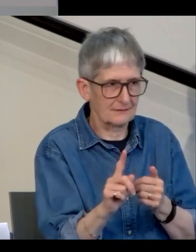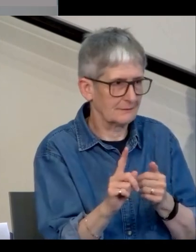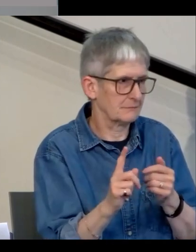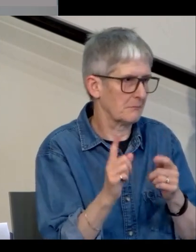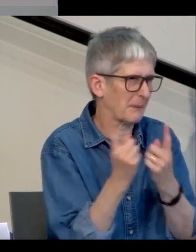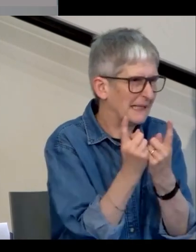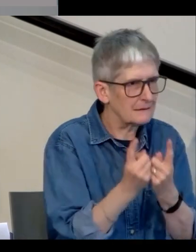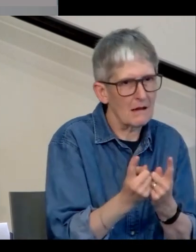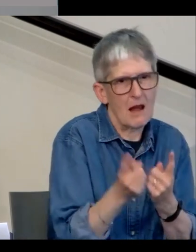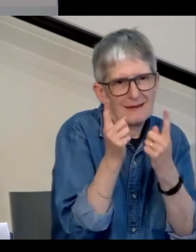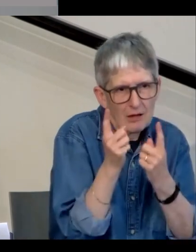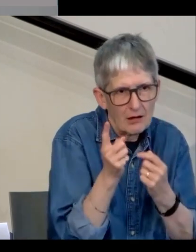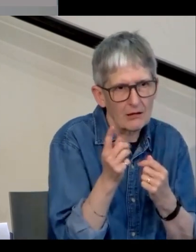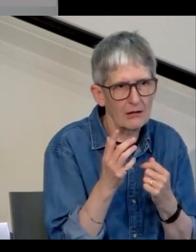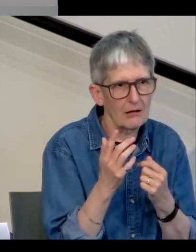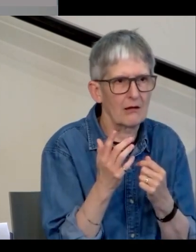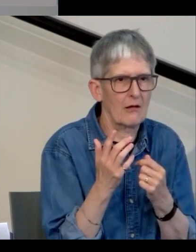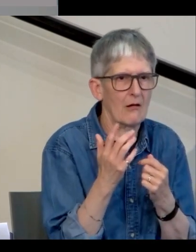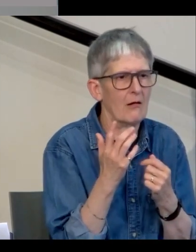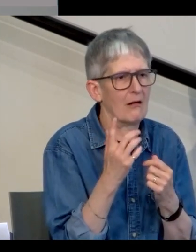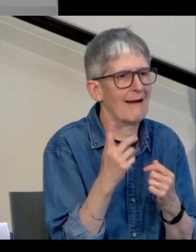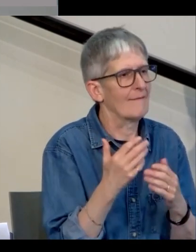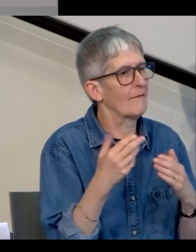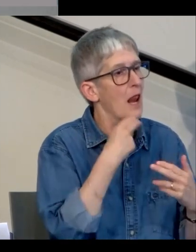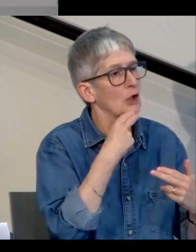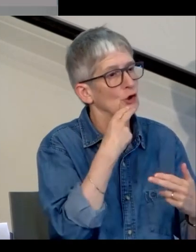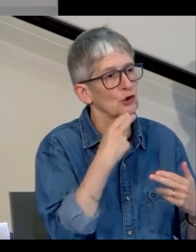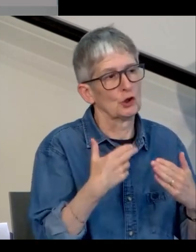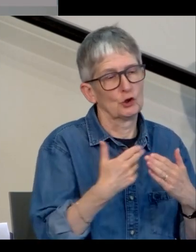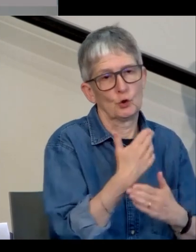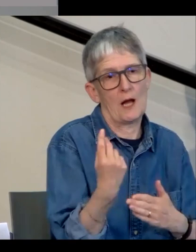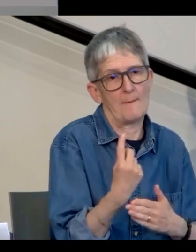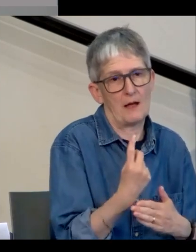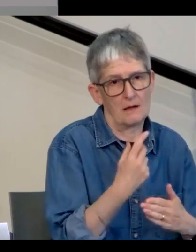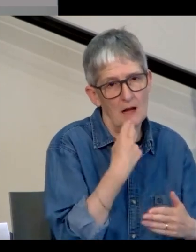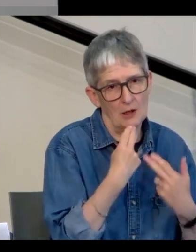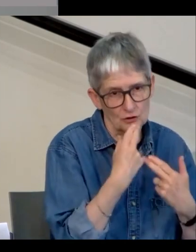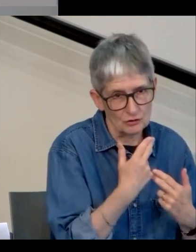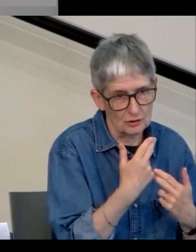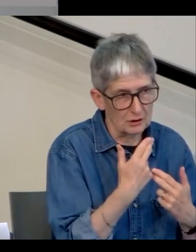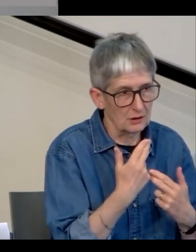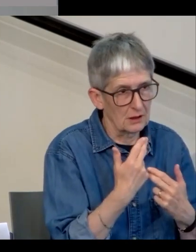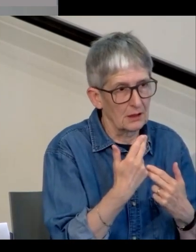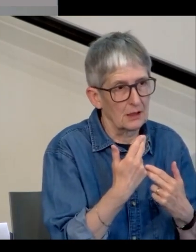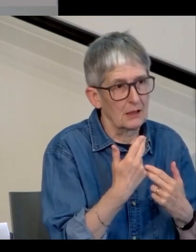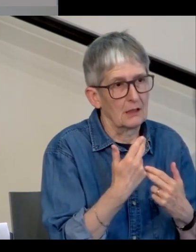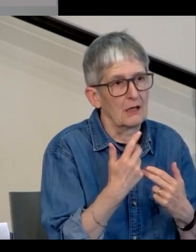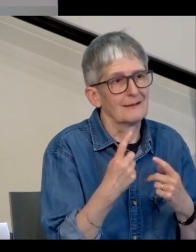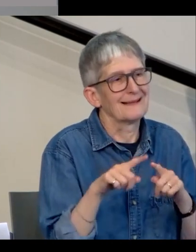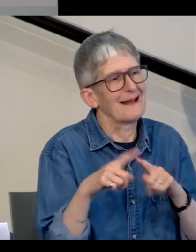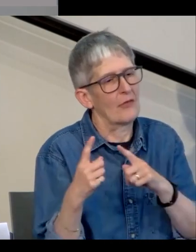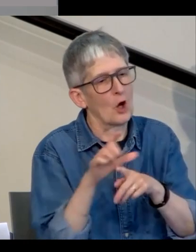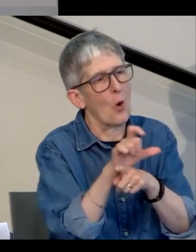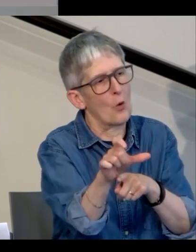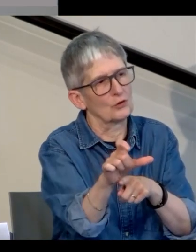church, you would like to go to one of our newcomer lunches, details are up there. And you'd like to come to our church DNA course, which runs